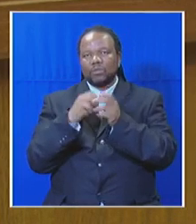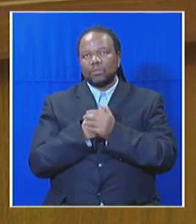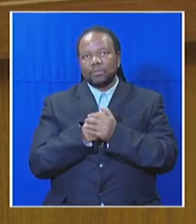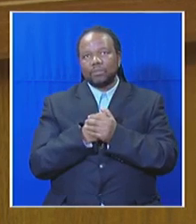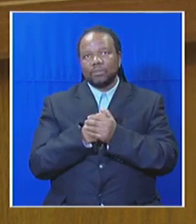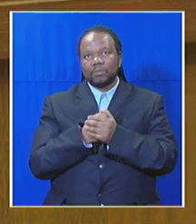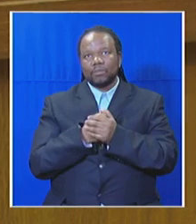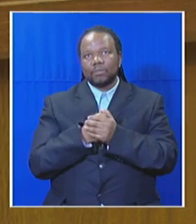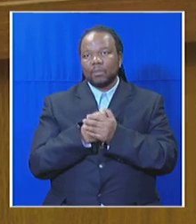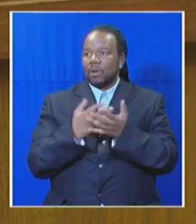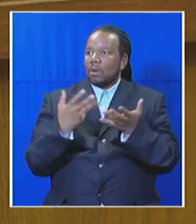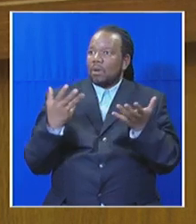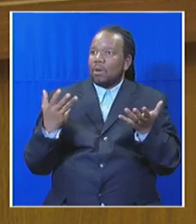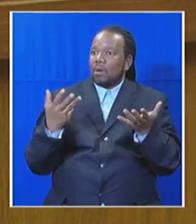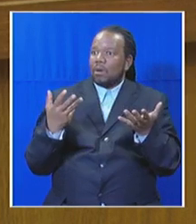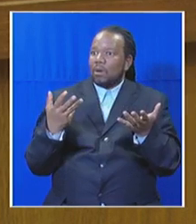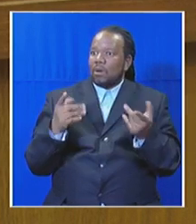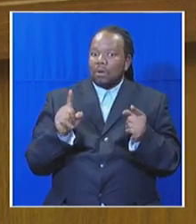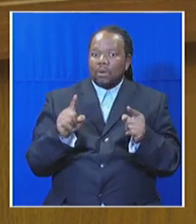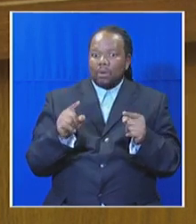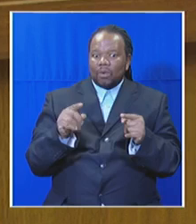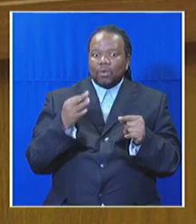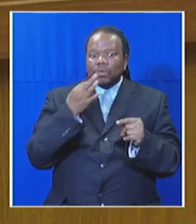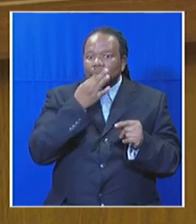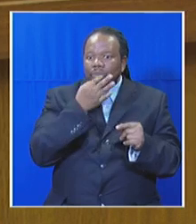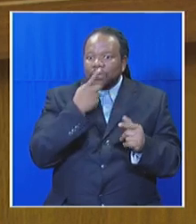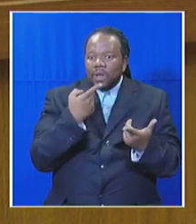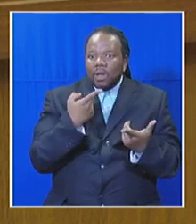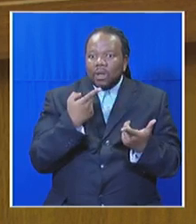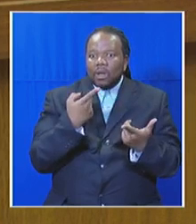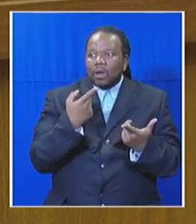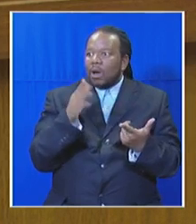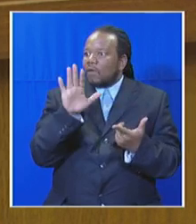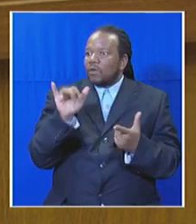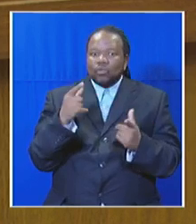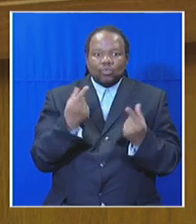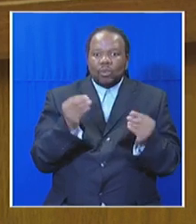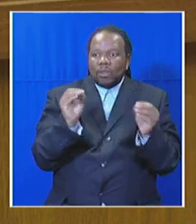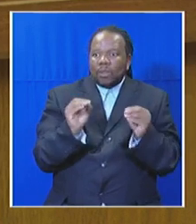We can't say there was no effort put to try to solve that African problem.